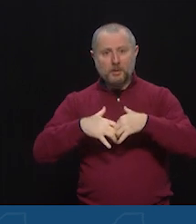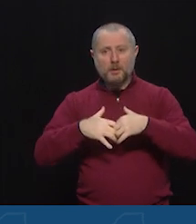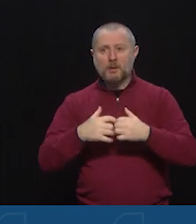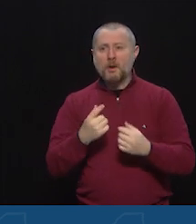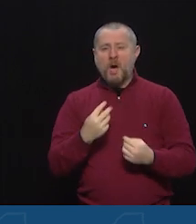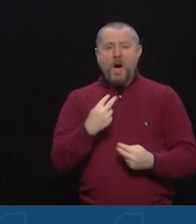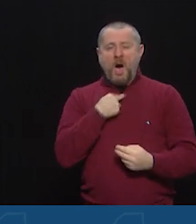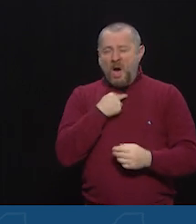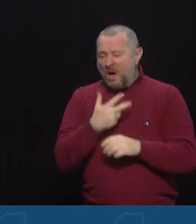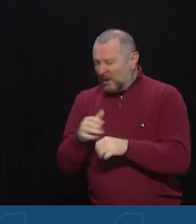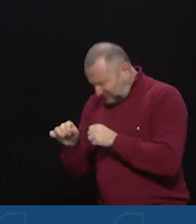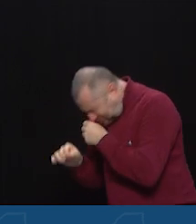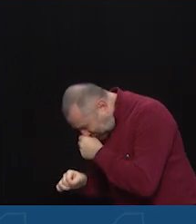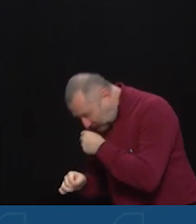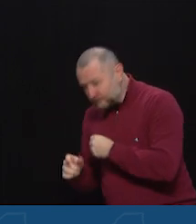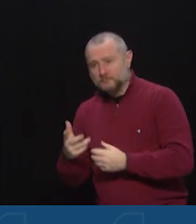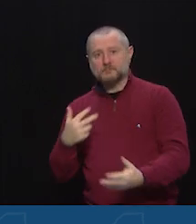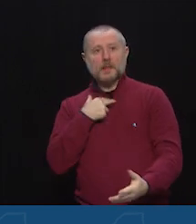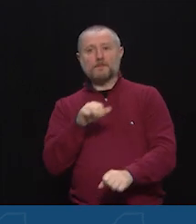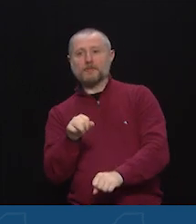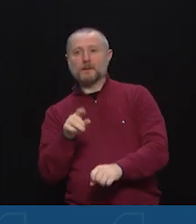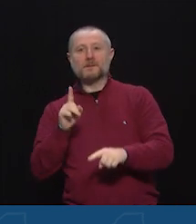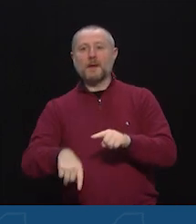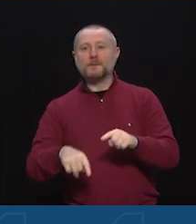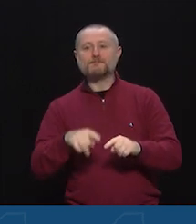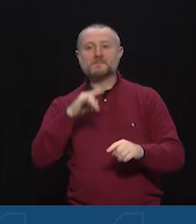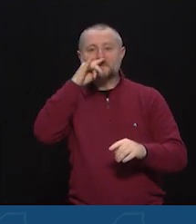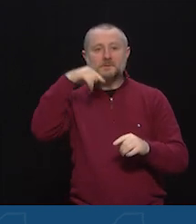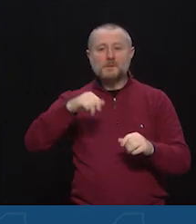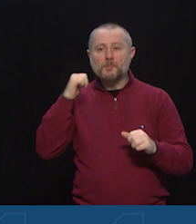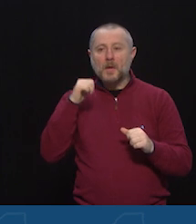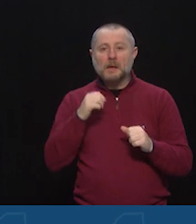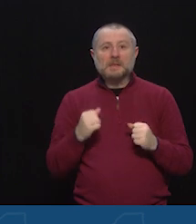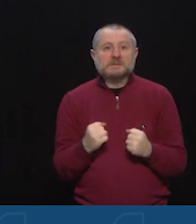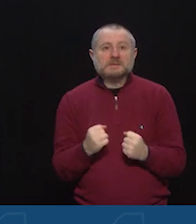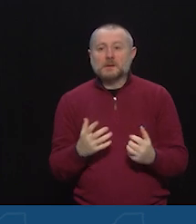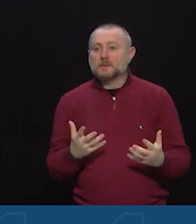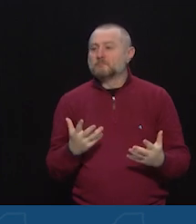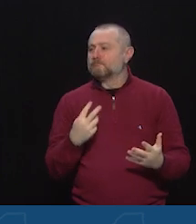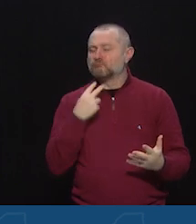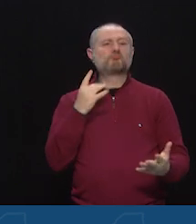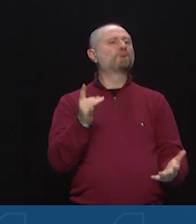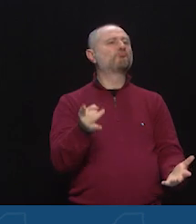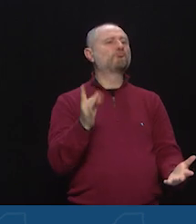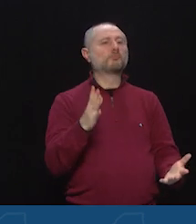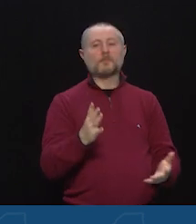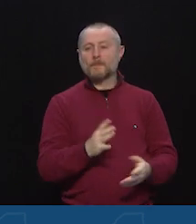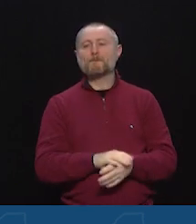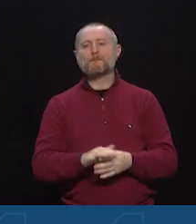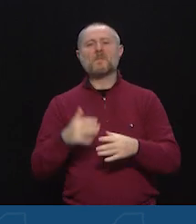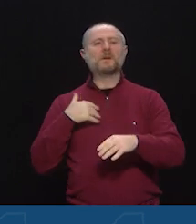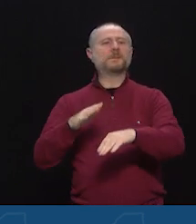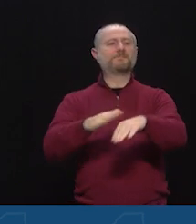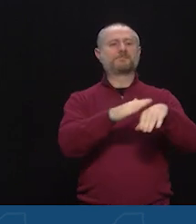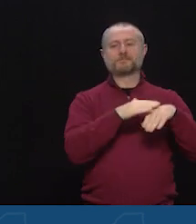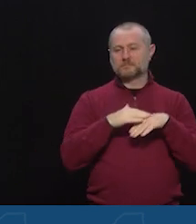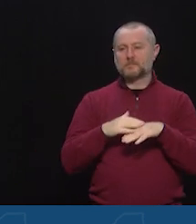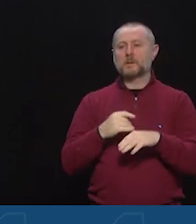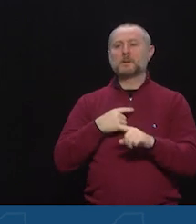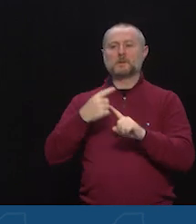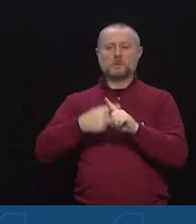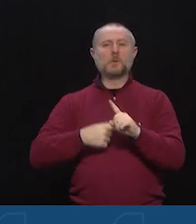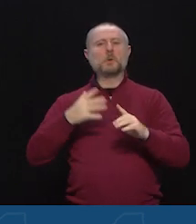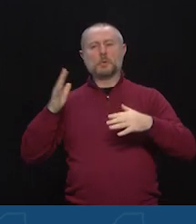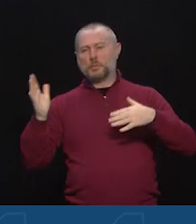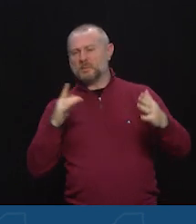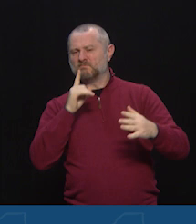me, I speak of someone from experience, I've been there. It is not a good experience at all. So watch out for the wind chill factor as well. So that's really